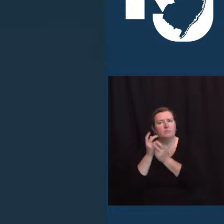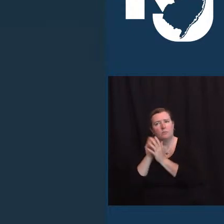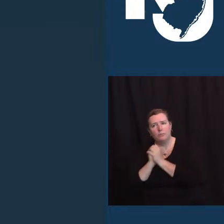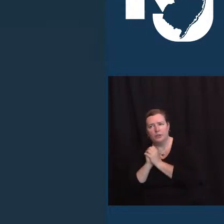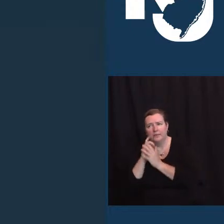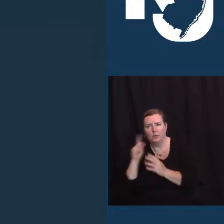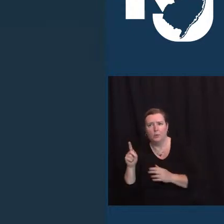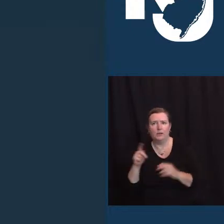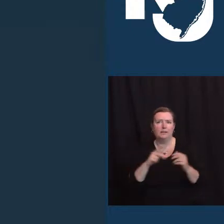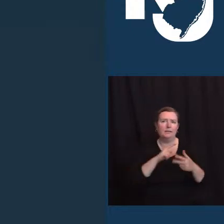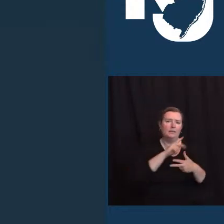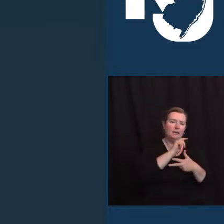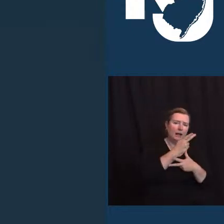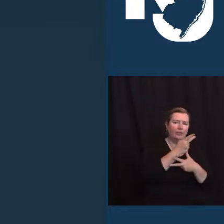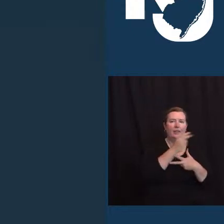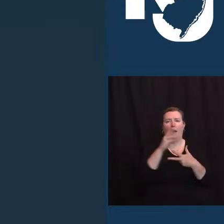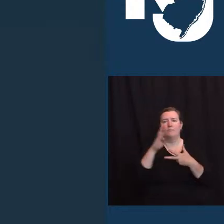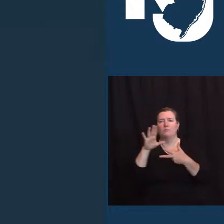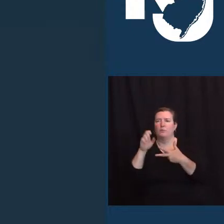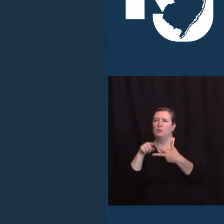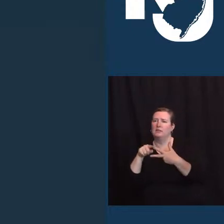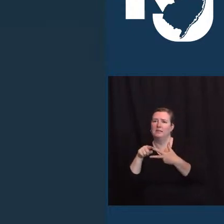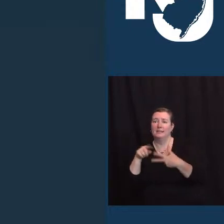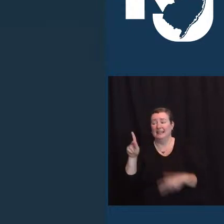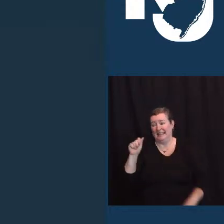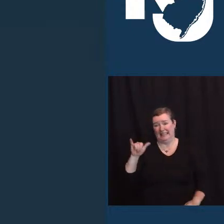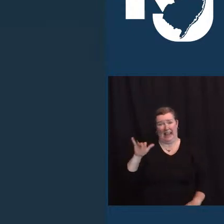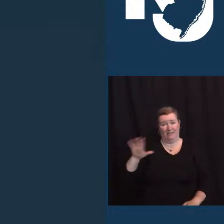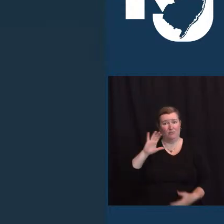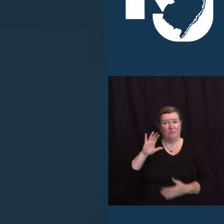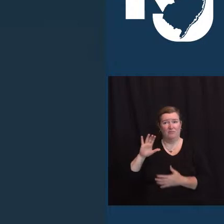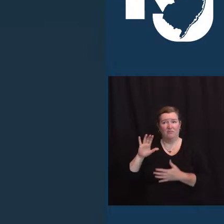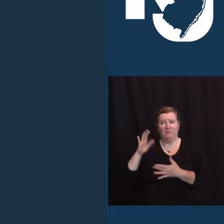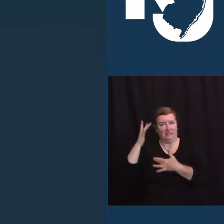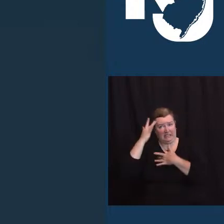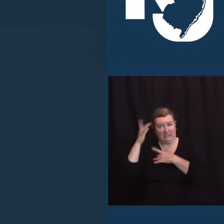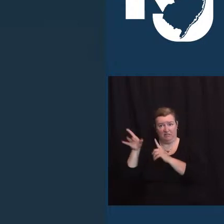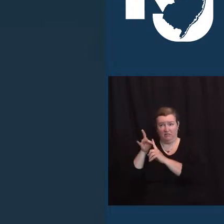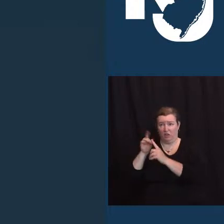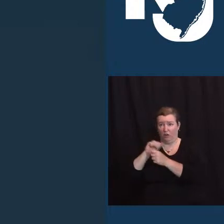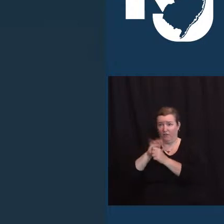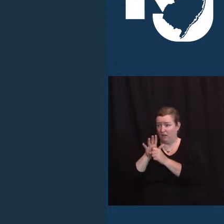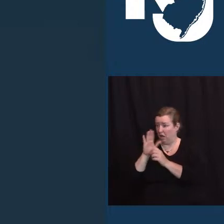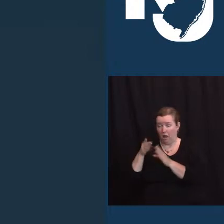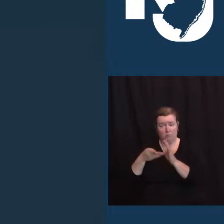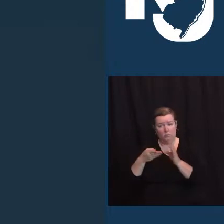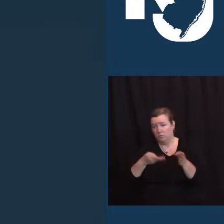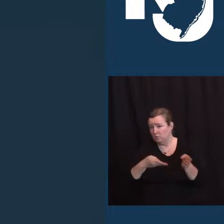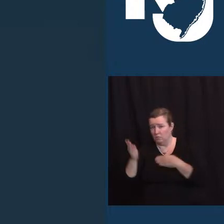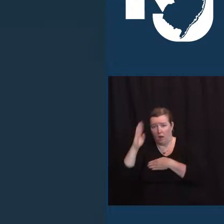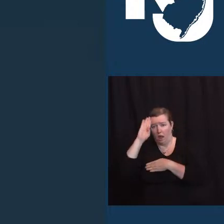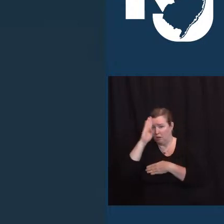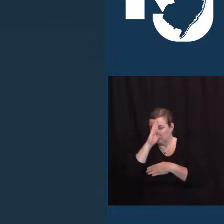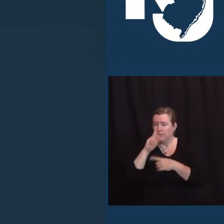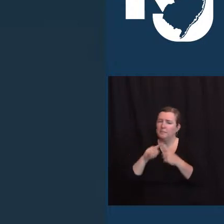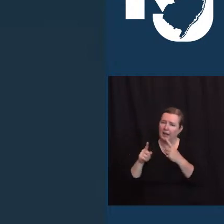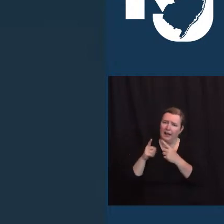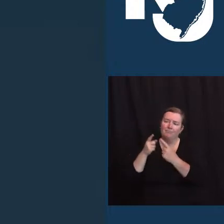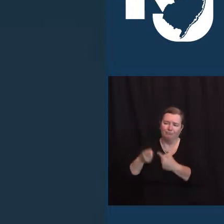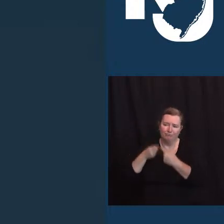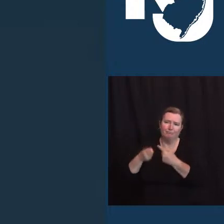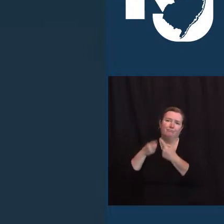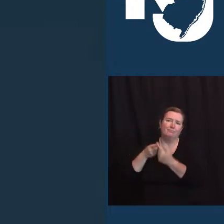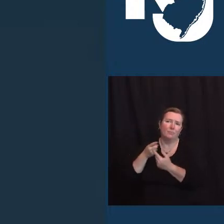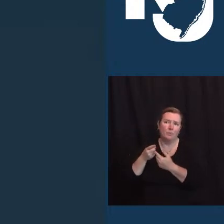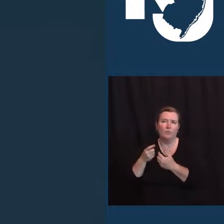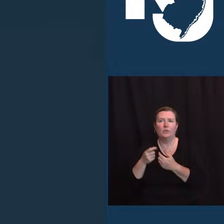case, she was also COVID positive, did not go to the hospital, but she is herself suffering, as so many are, from